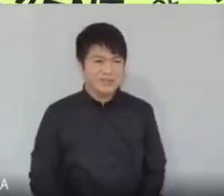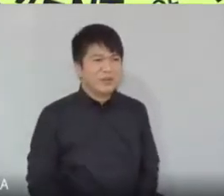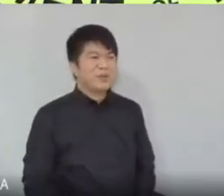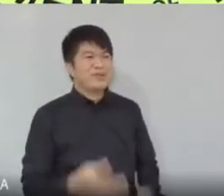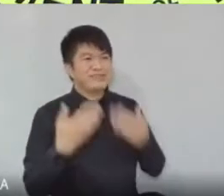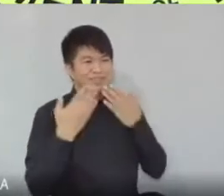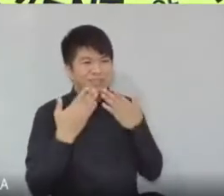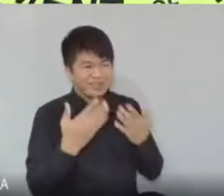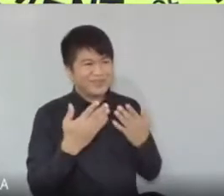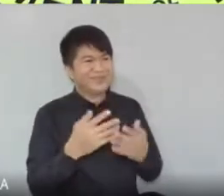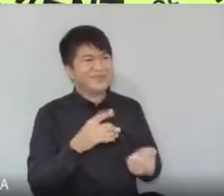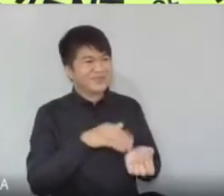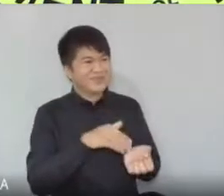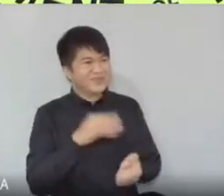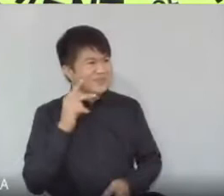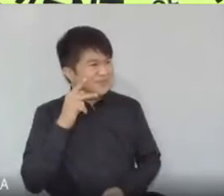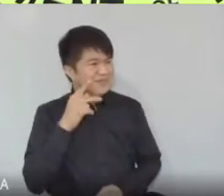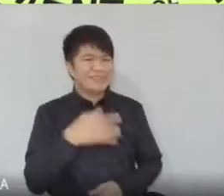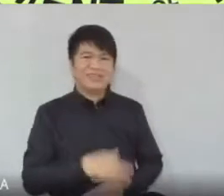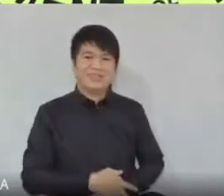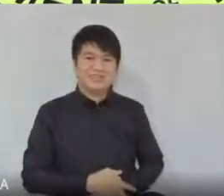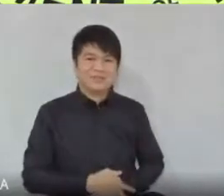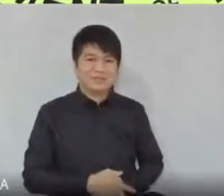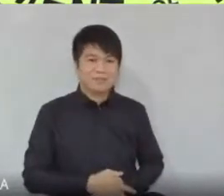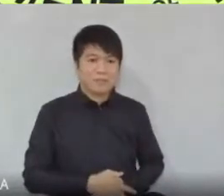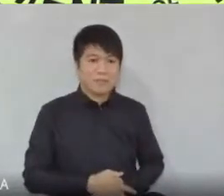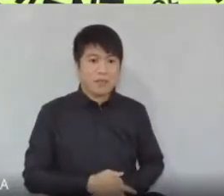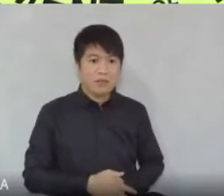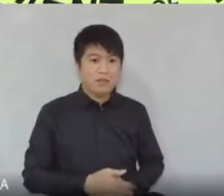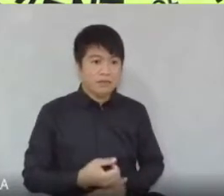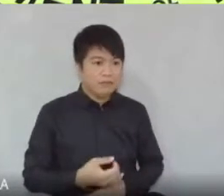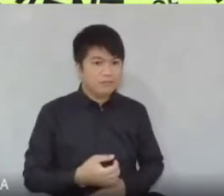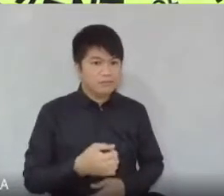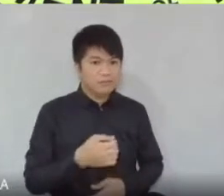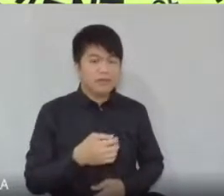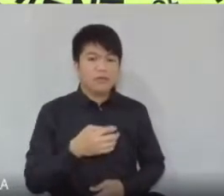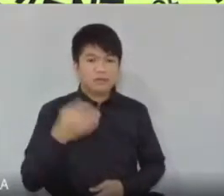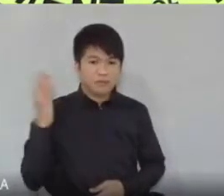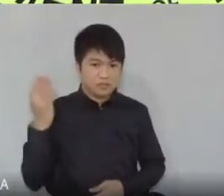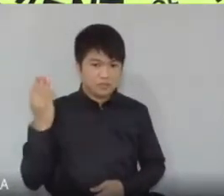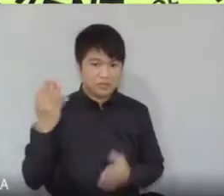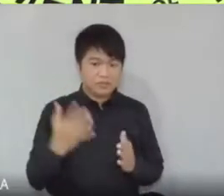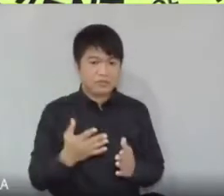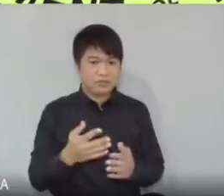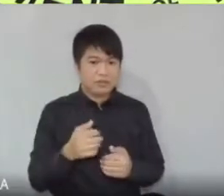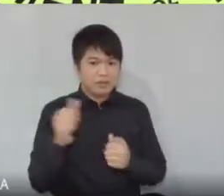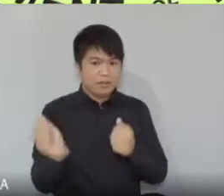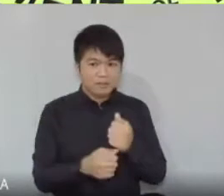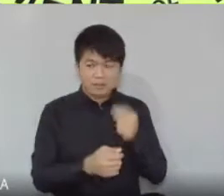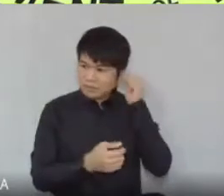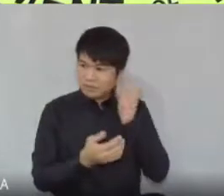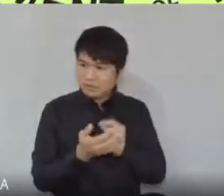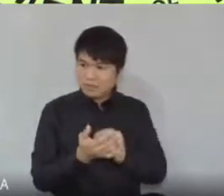and Systems Development Team. He received his medical degree from University of Santo Tomas. his MPH